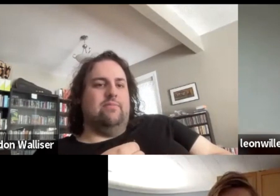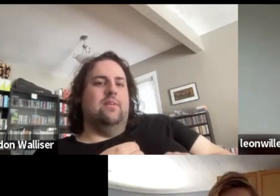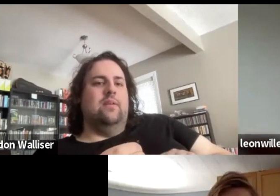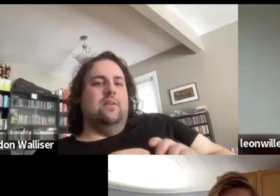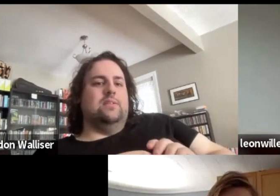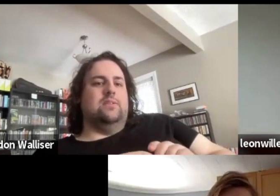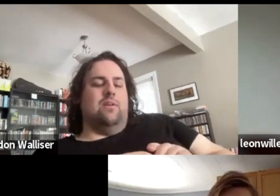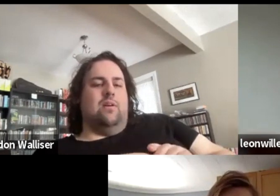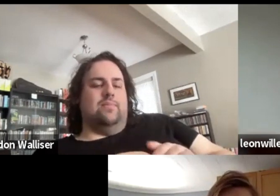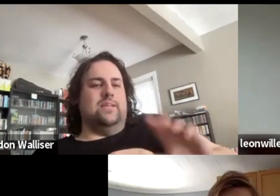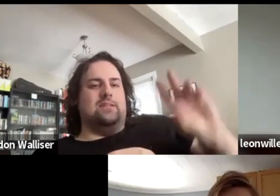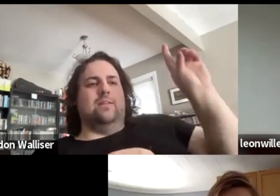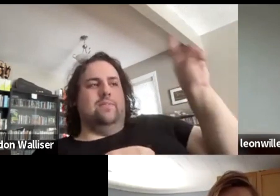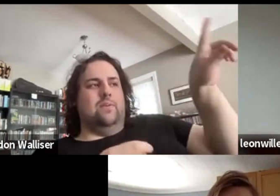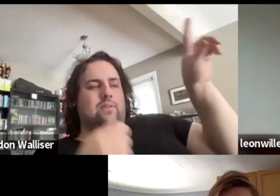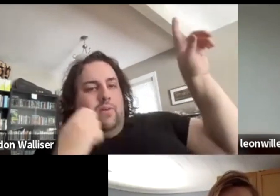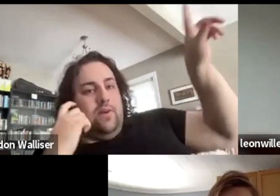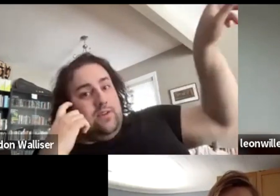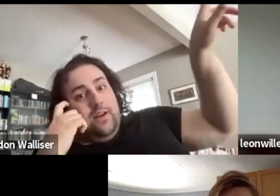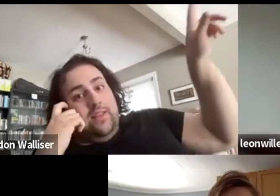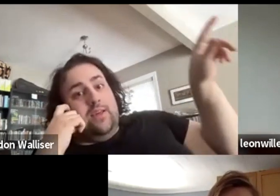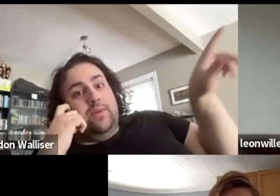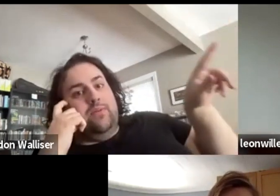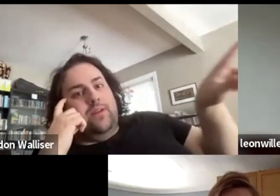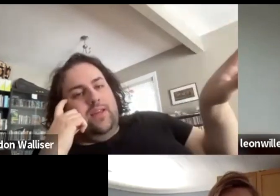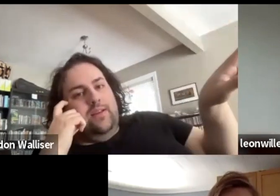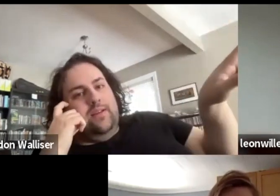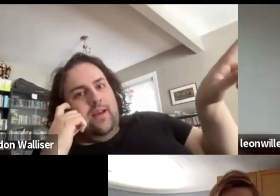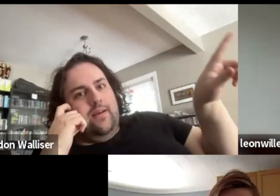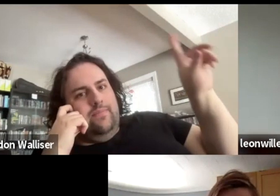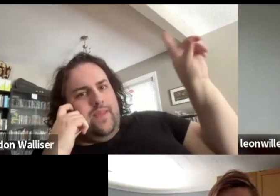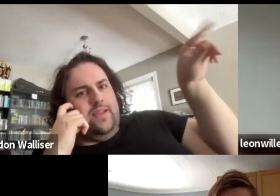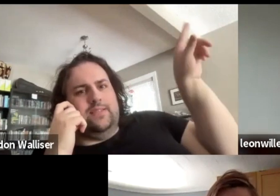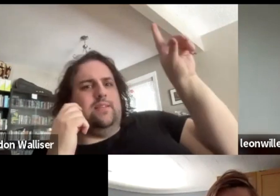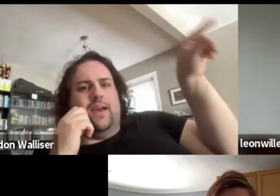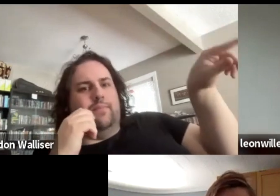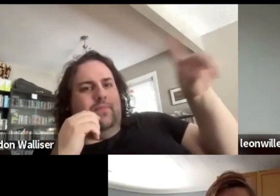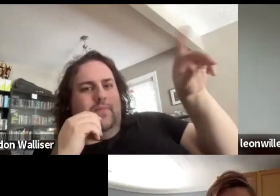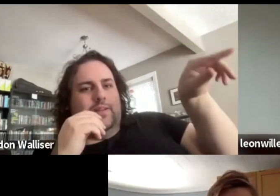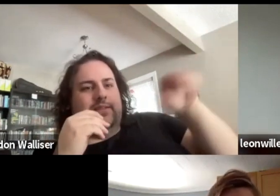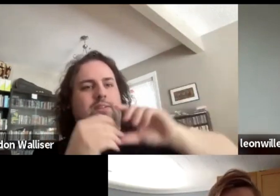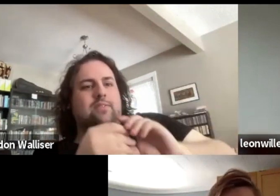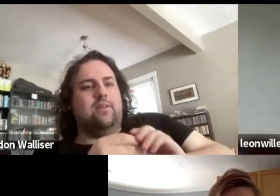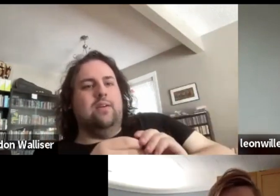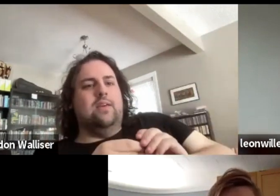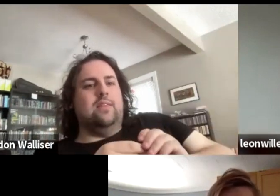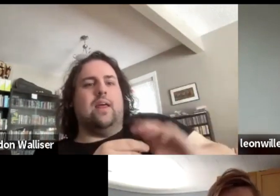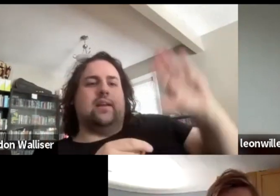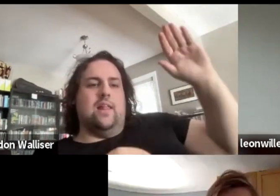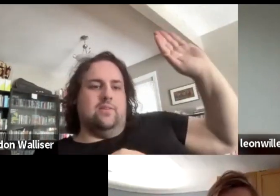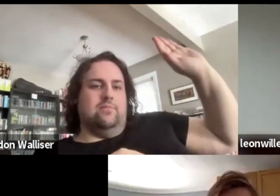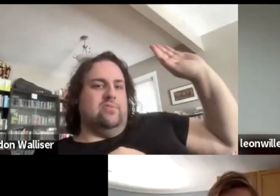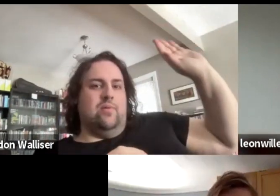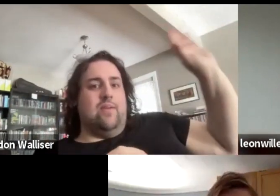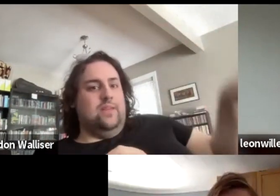and stuff. So on our website as well, if you go to like what's on and then community, I think what it says under there,